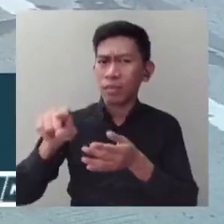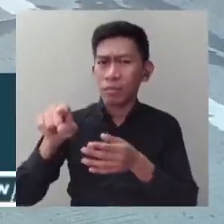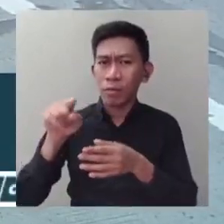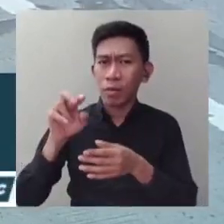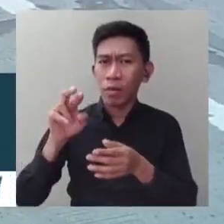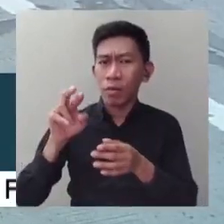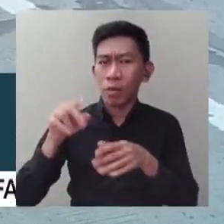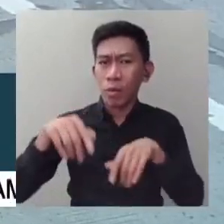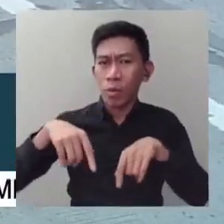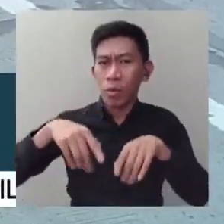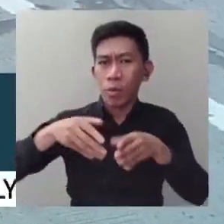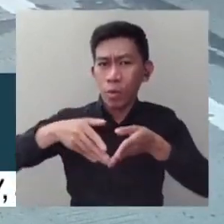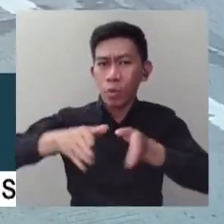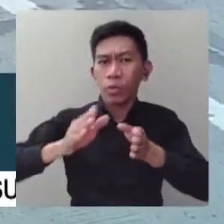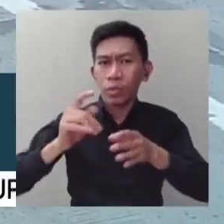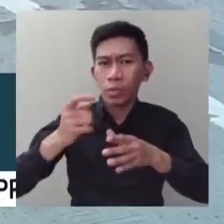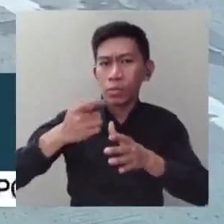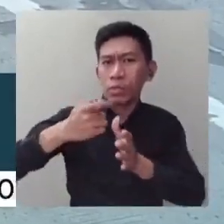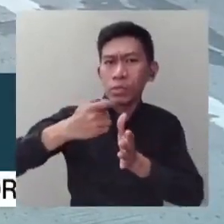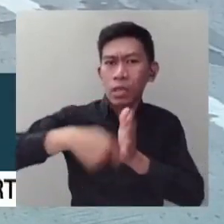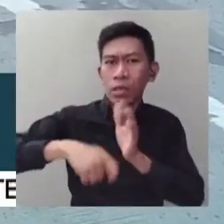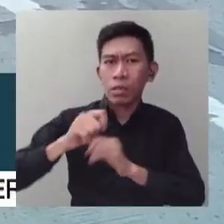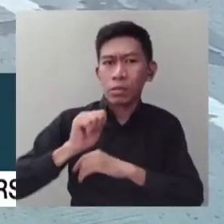Well, the MMDA denies the allegation.